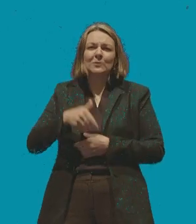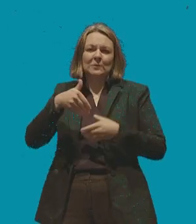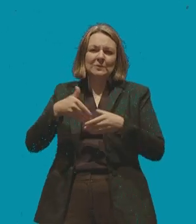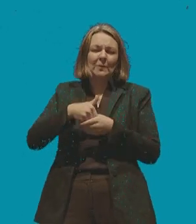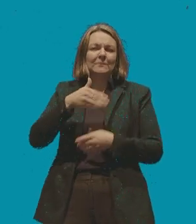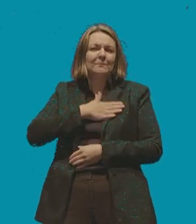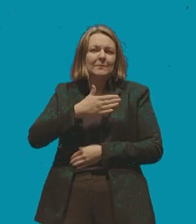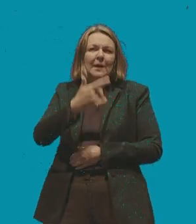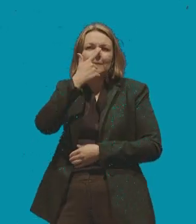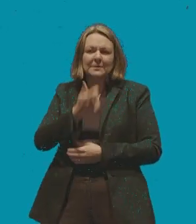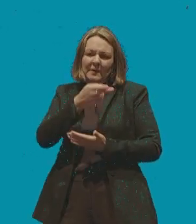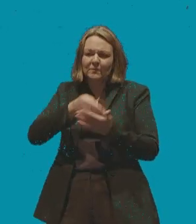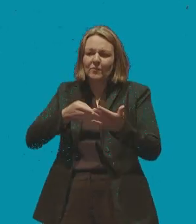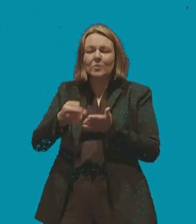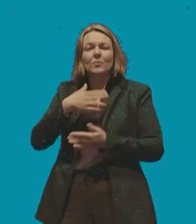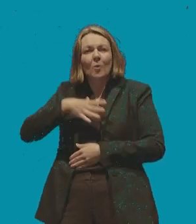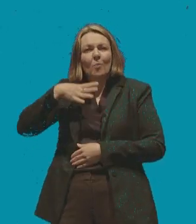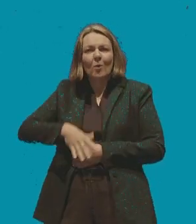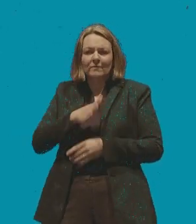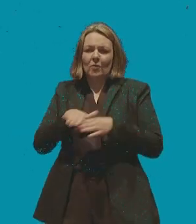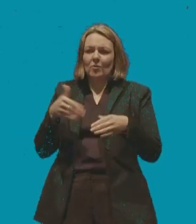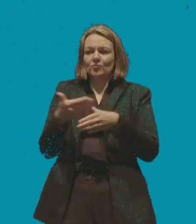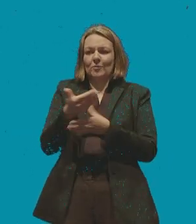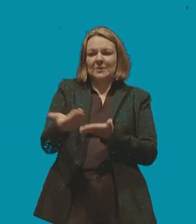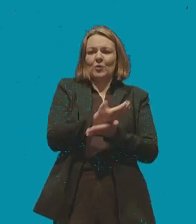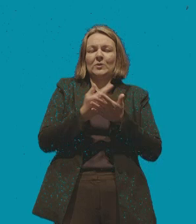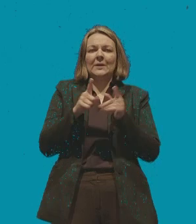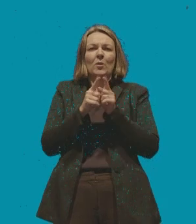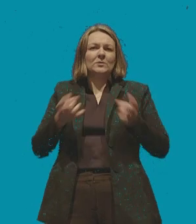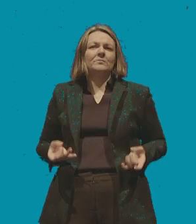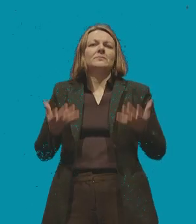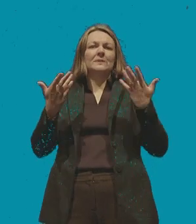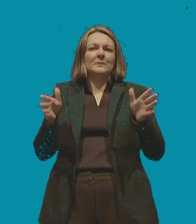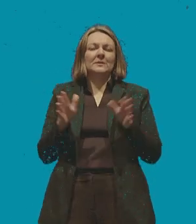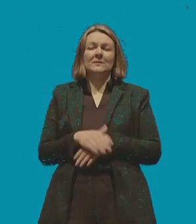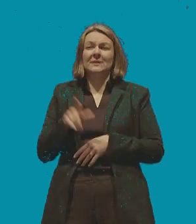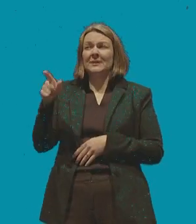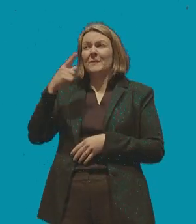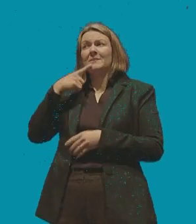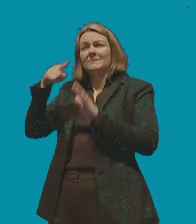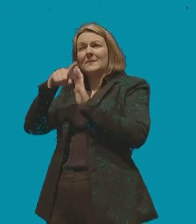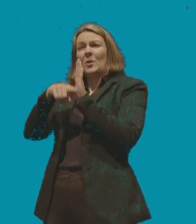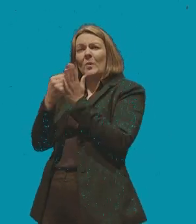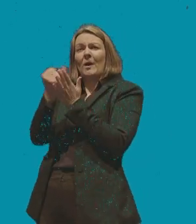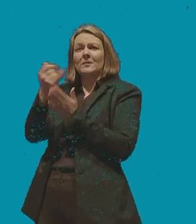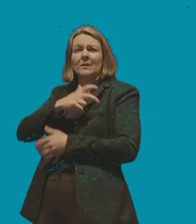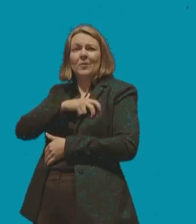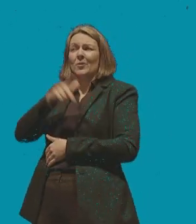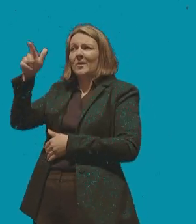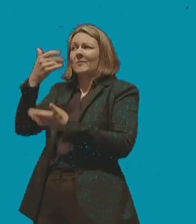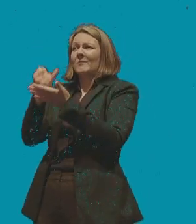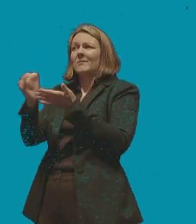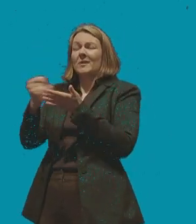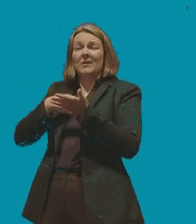better pay, pensions, justice and job security. But the damaging anti-union laws make our life and our